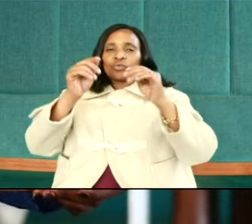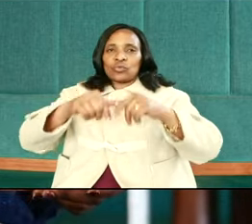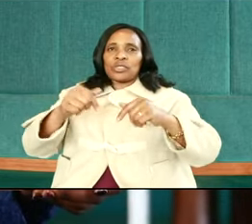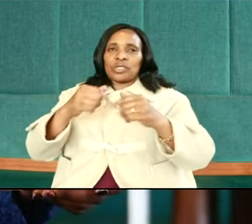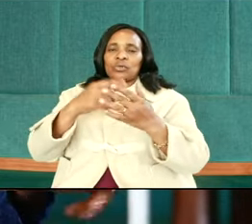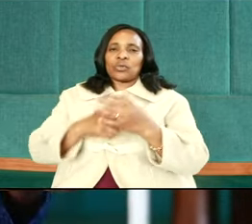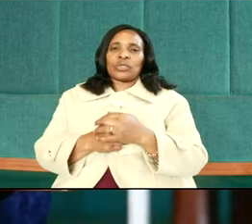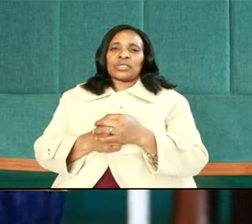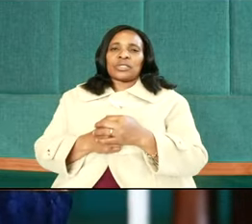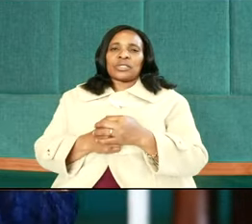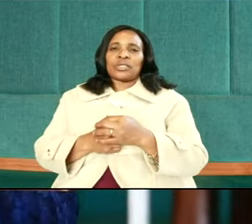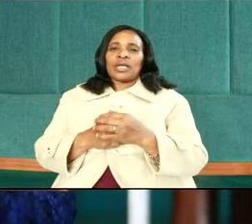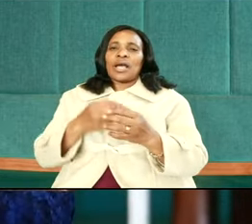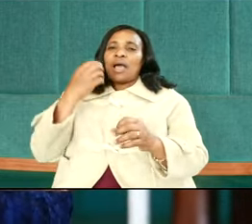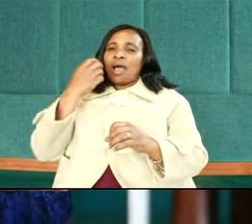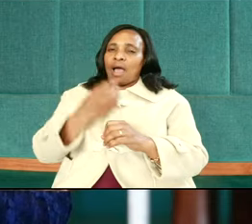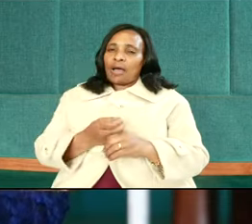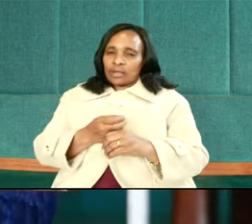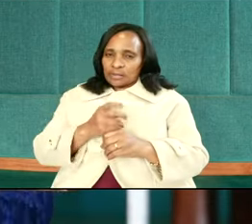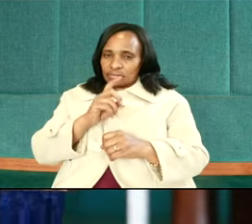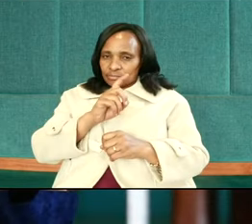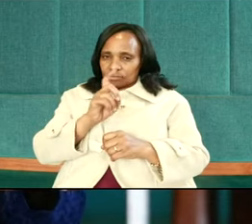is Really Hard Exam.